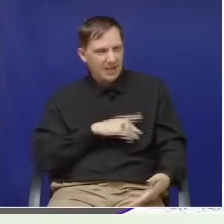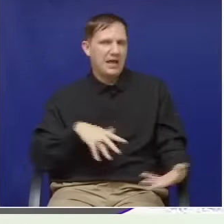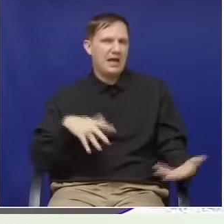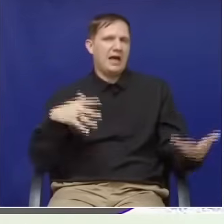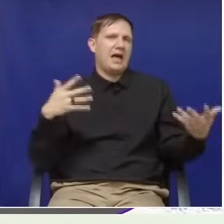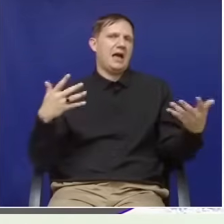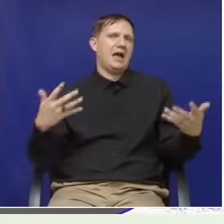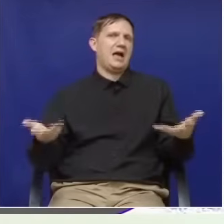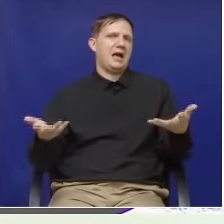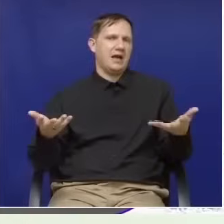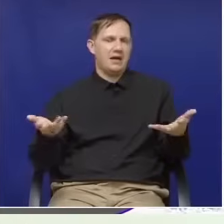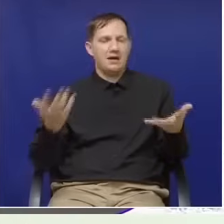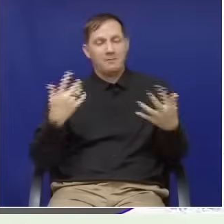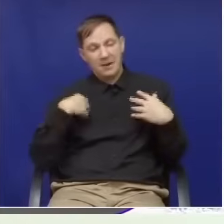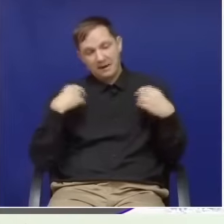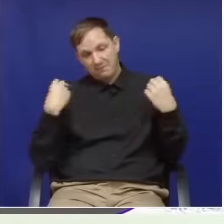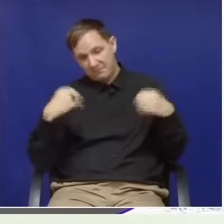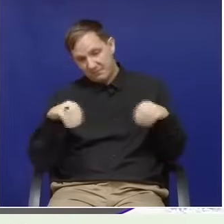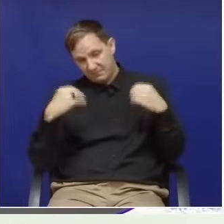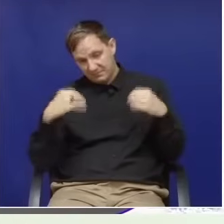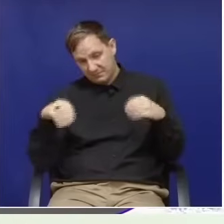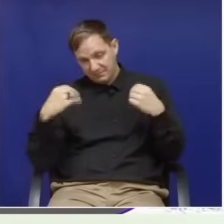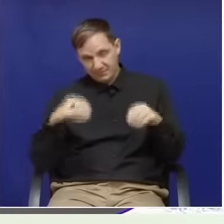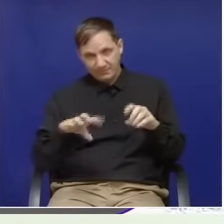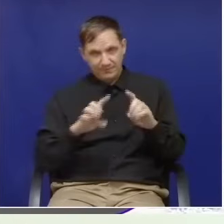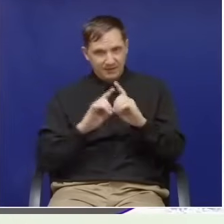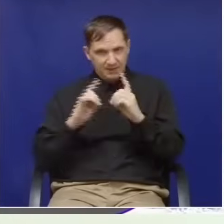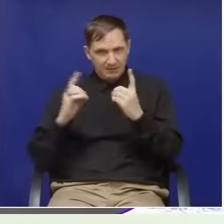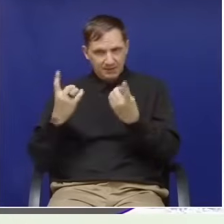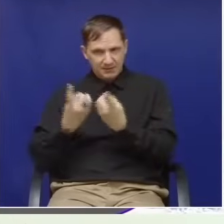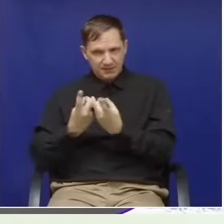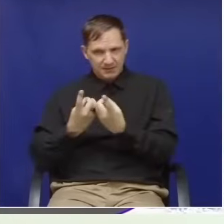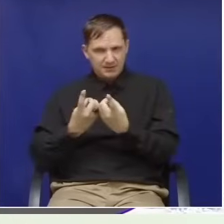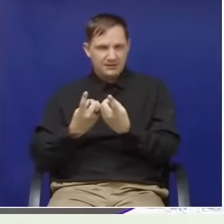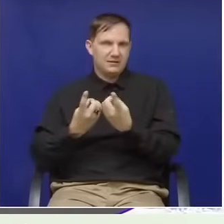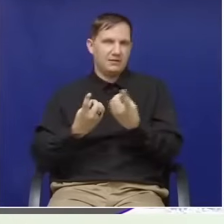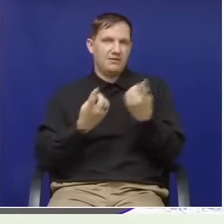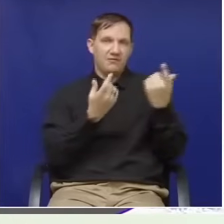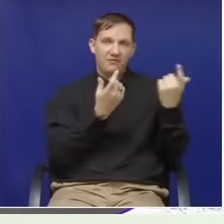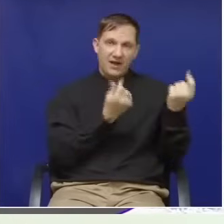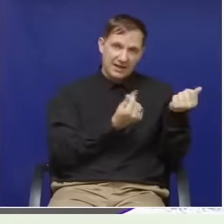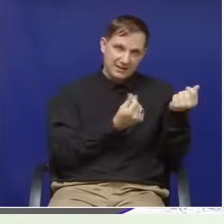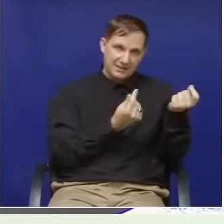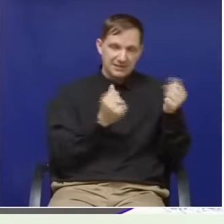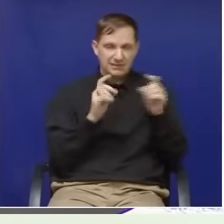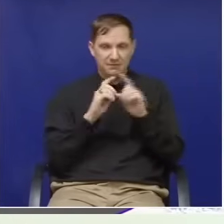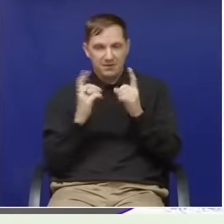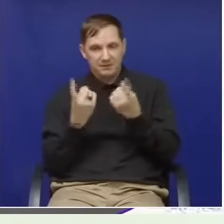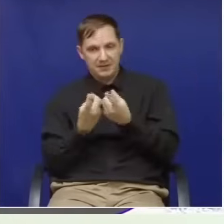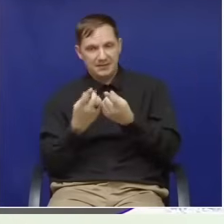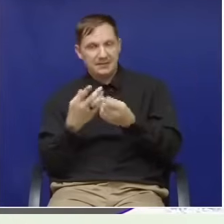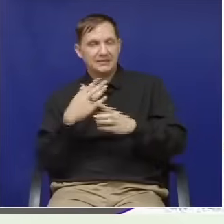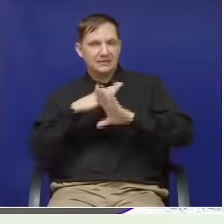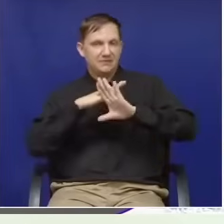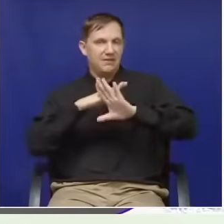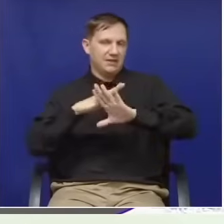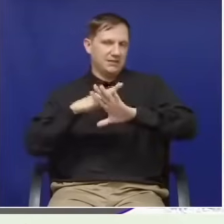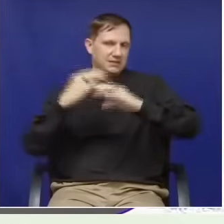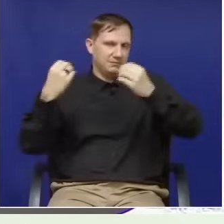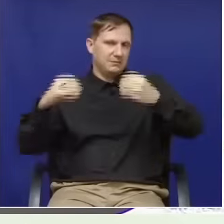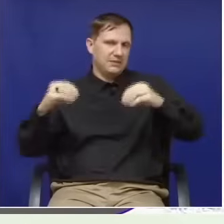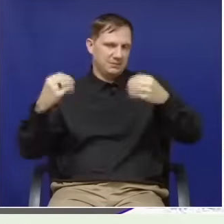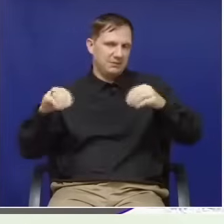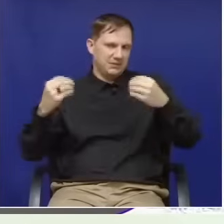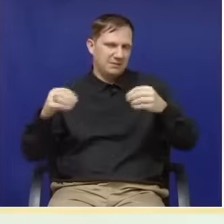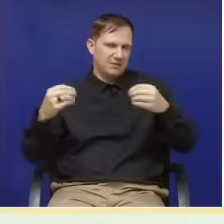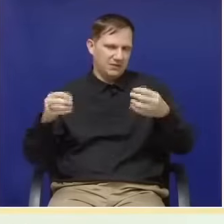underway. Department of Finance and Department of Defense are assist with the situation. Thank you.